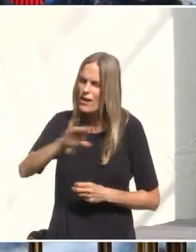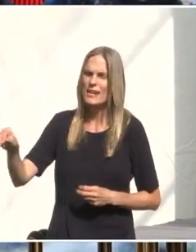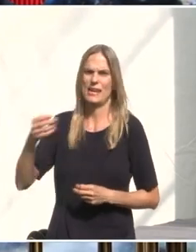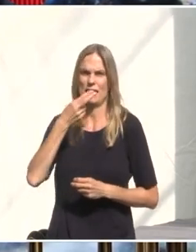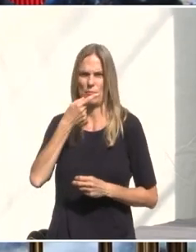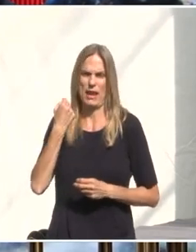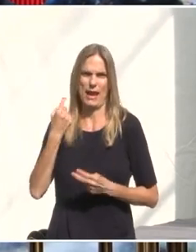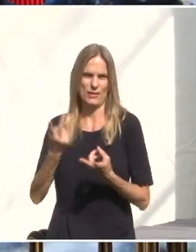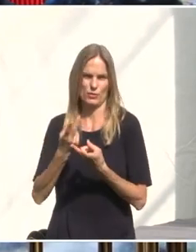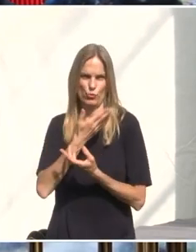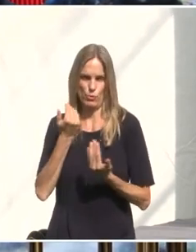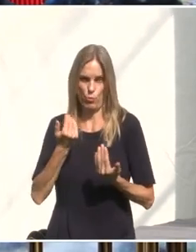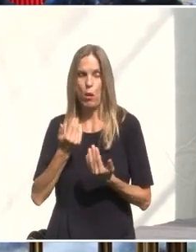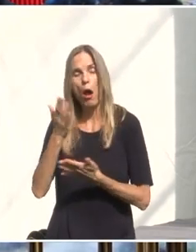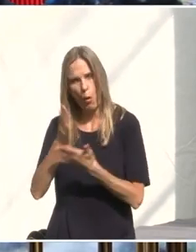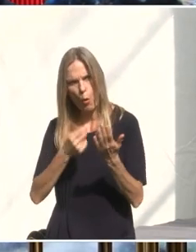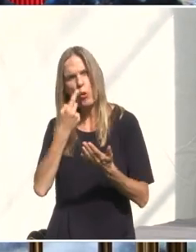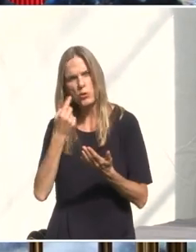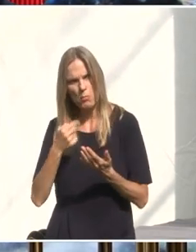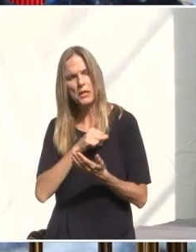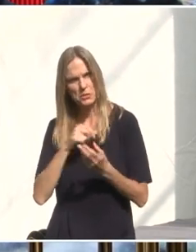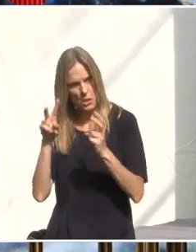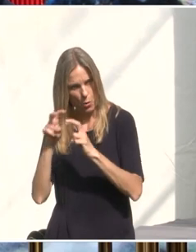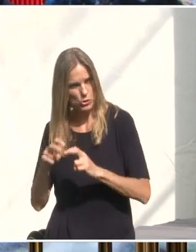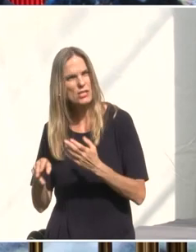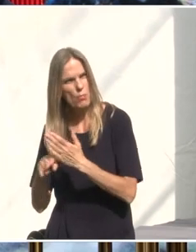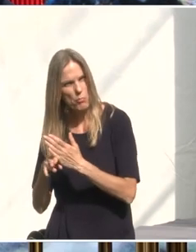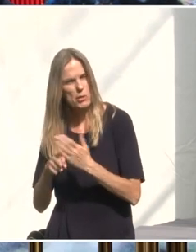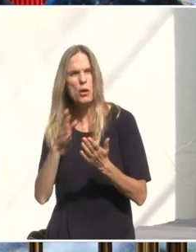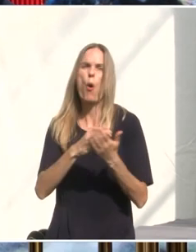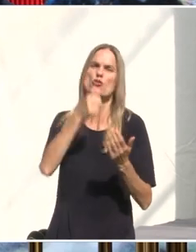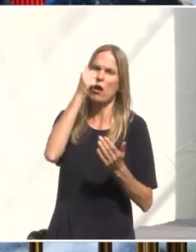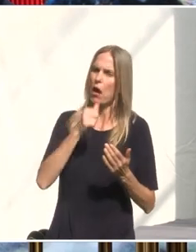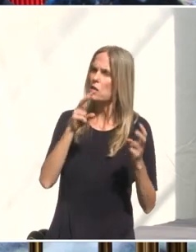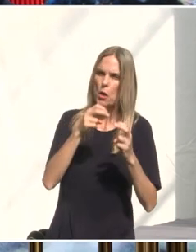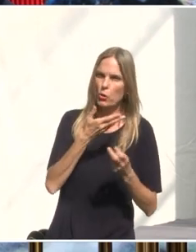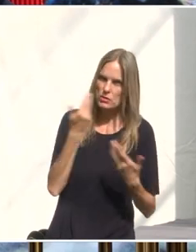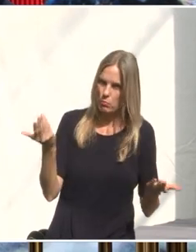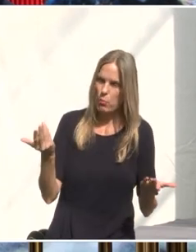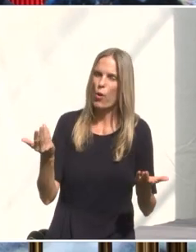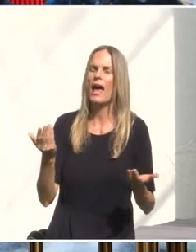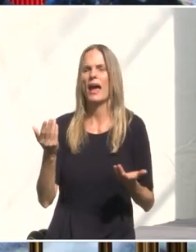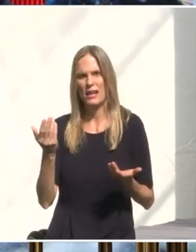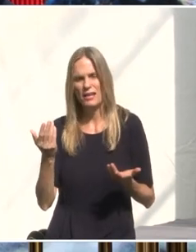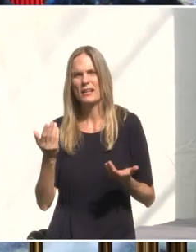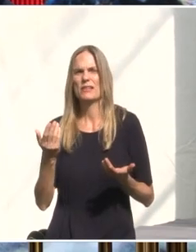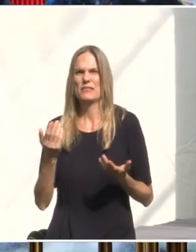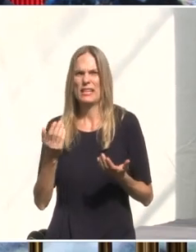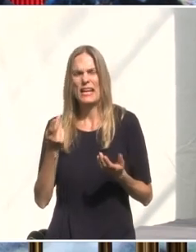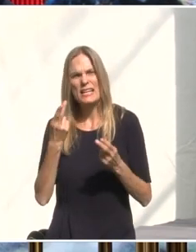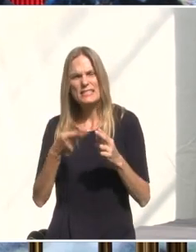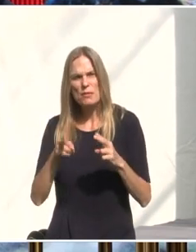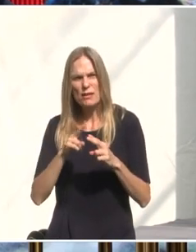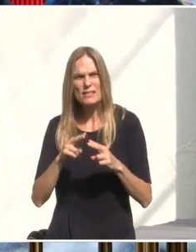do seek help, and some women don't. So we also tend to speak about men and women